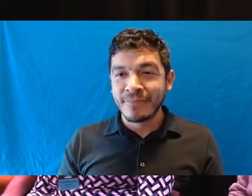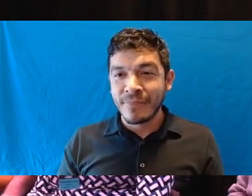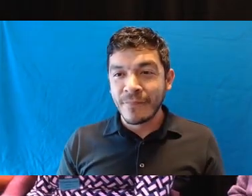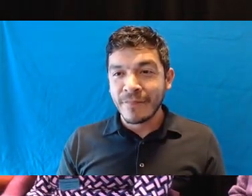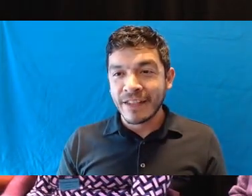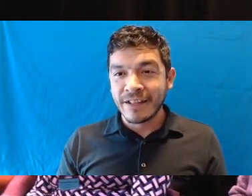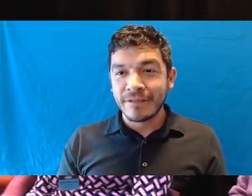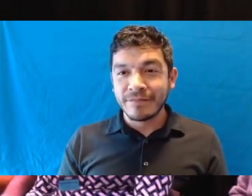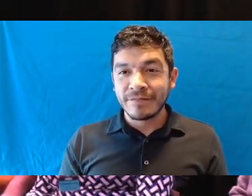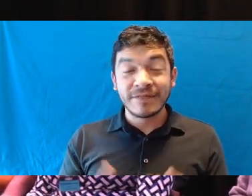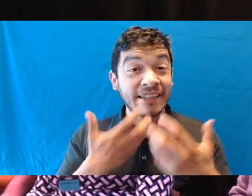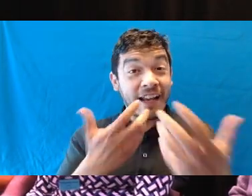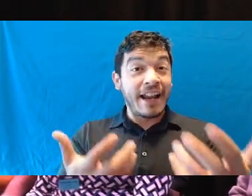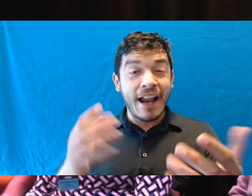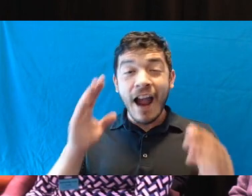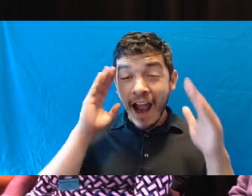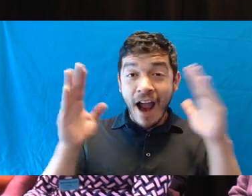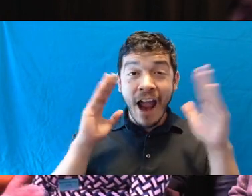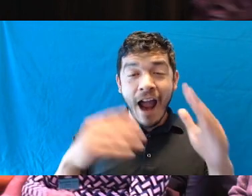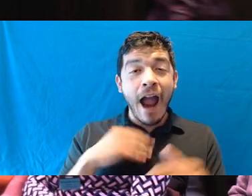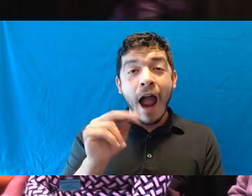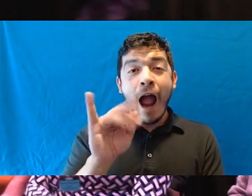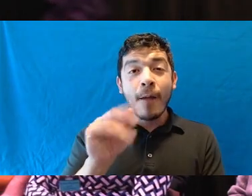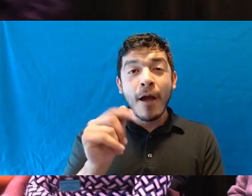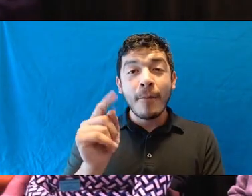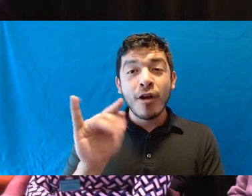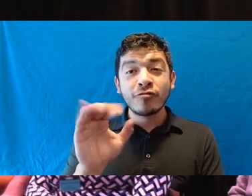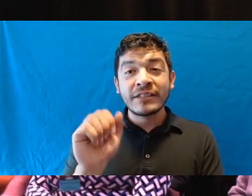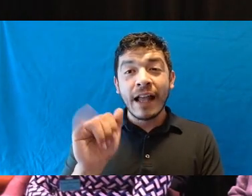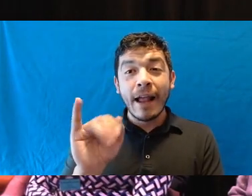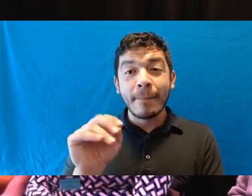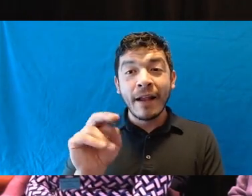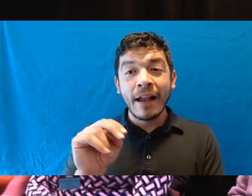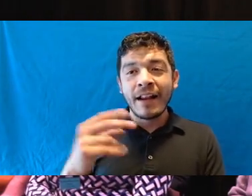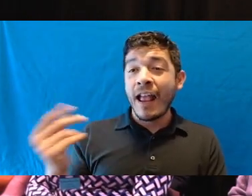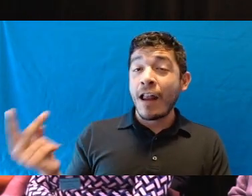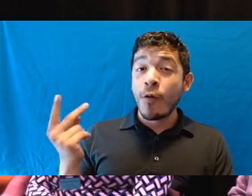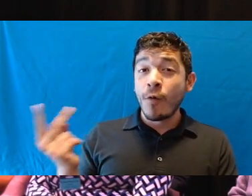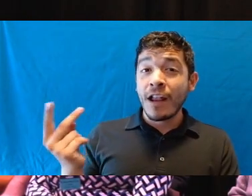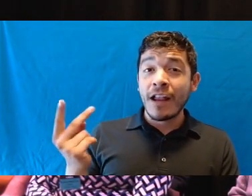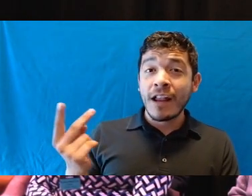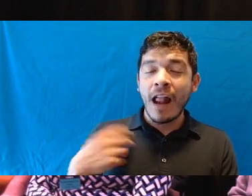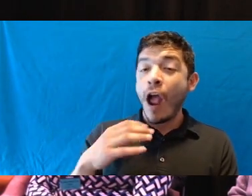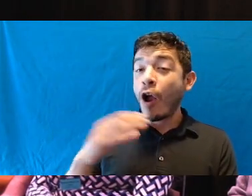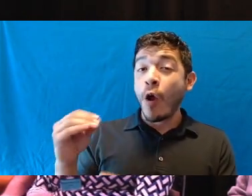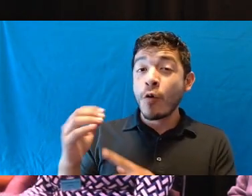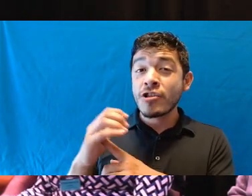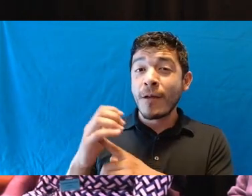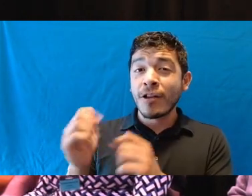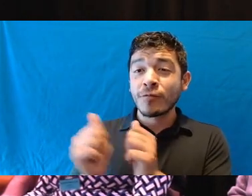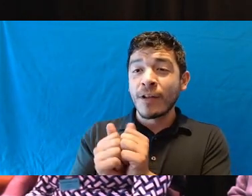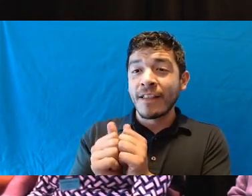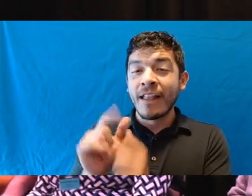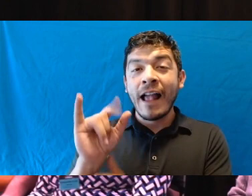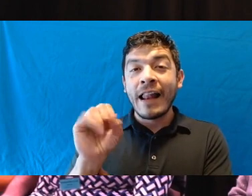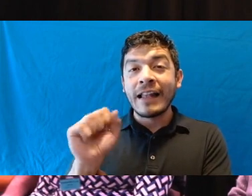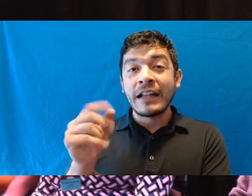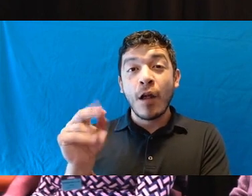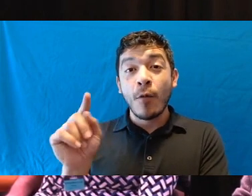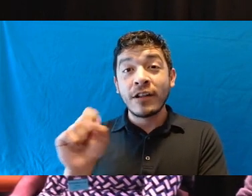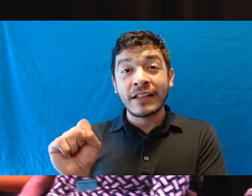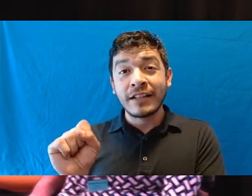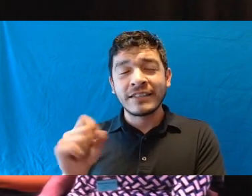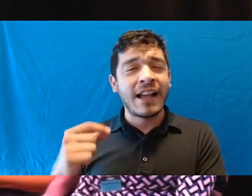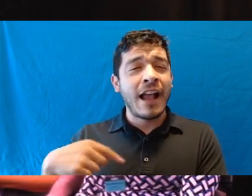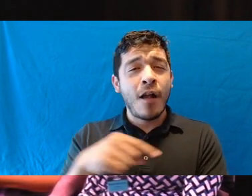Hi, I'm Maria Patrice Amen, and I'm co-champions with Lisa Portes, and we are bringing you the